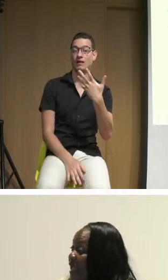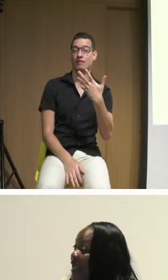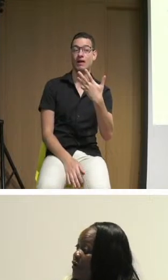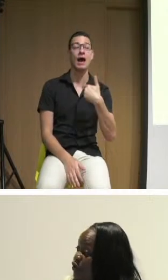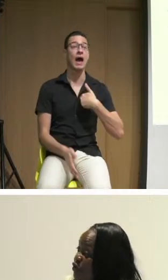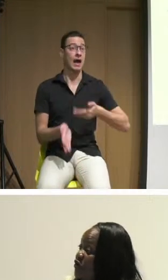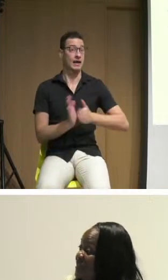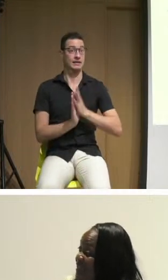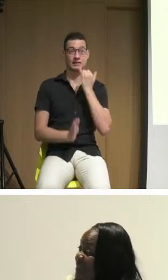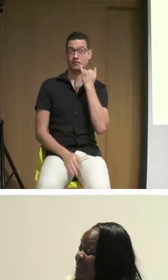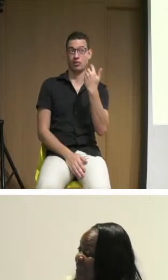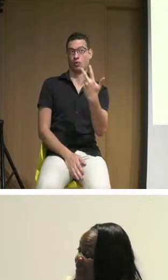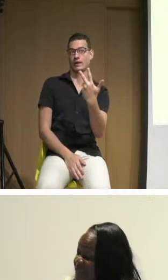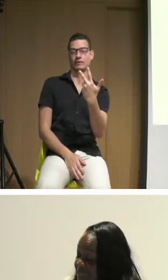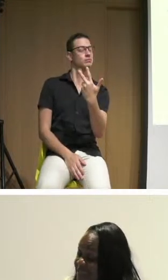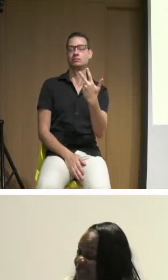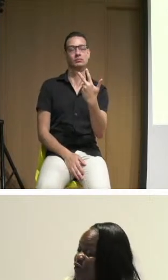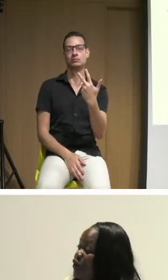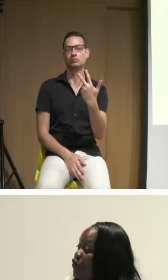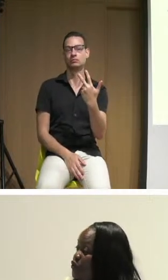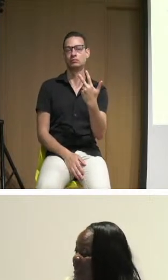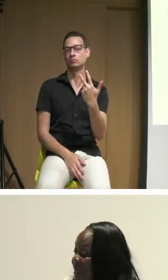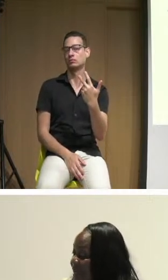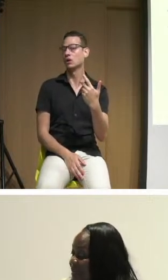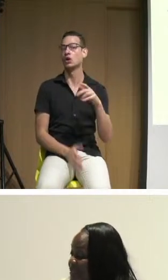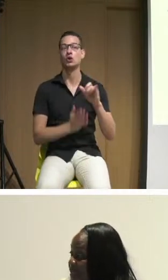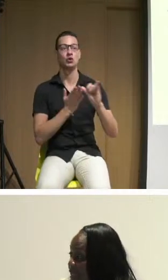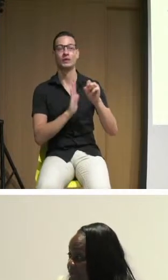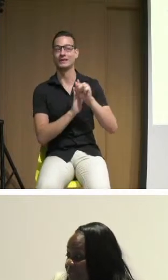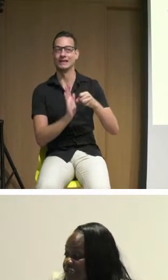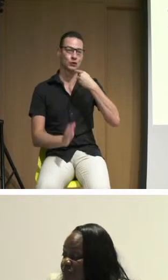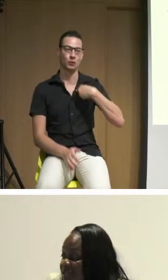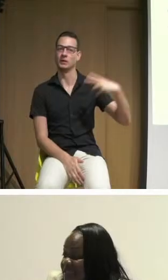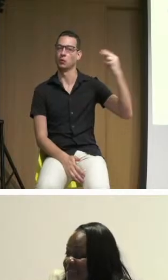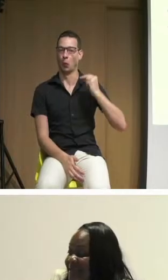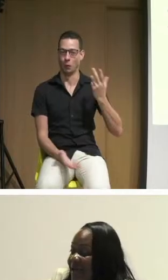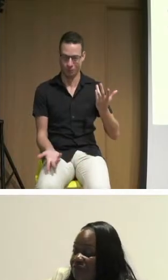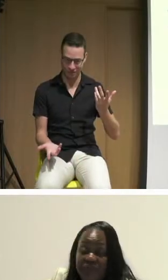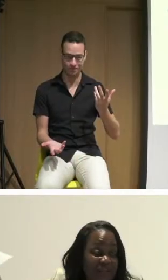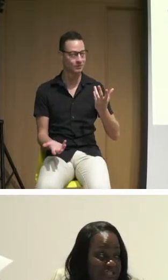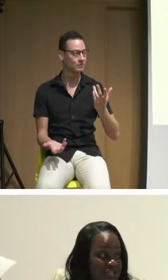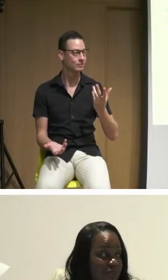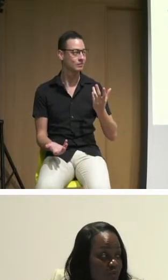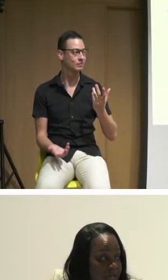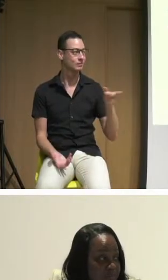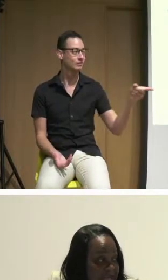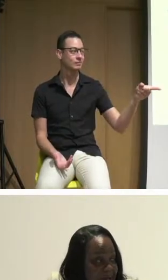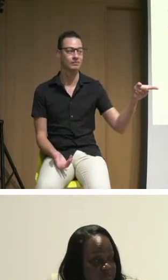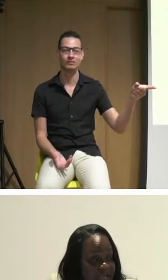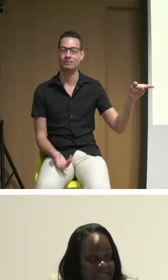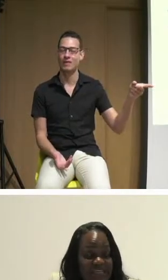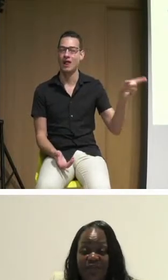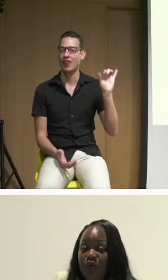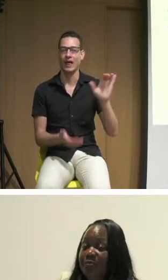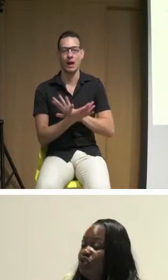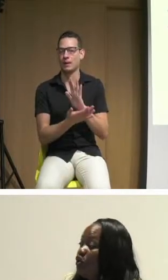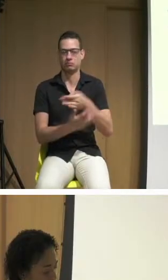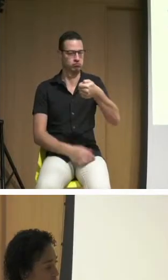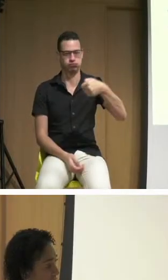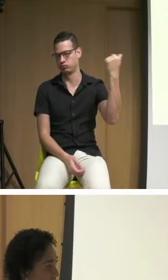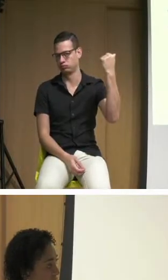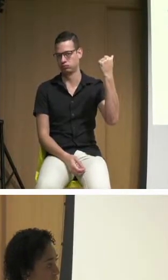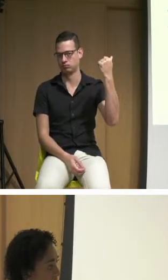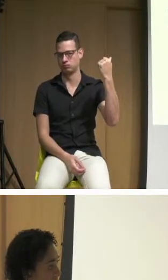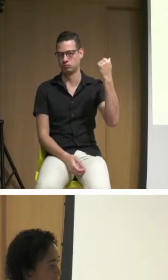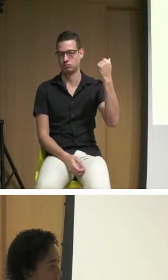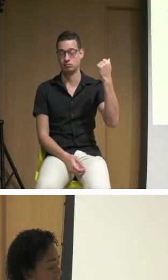Got it. Okay, that's what I was unsure about. State said, Okay. no, you cannot. So this majority is of the not a body. reflection of what I was asking Understood. for Now a I'm majority